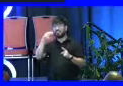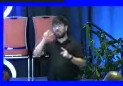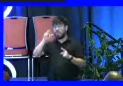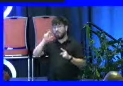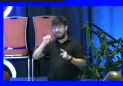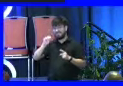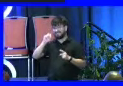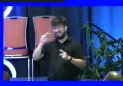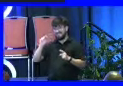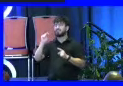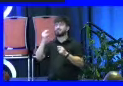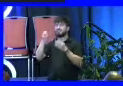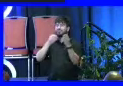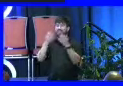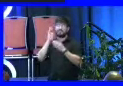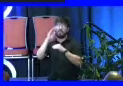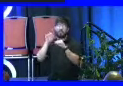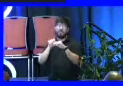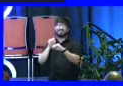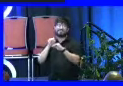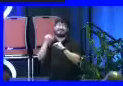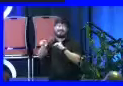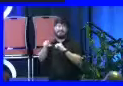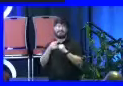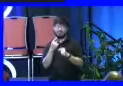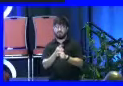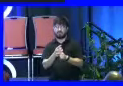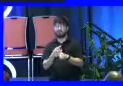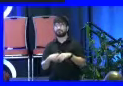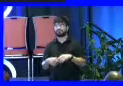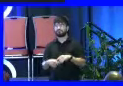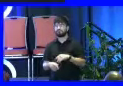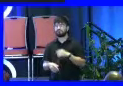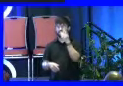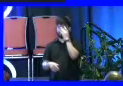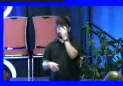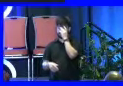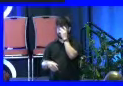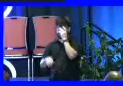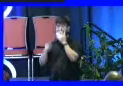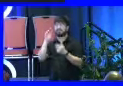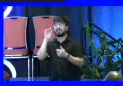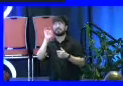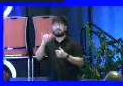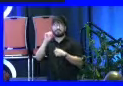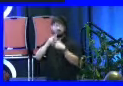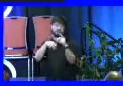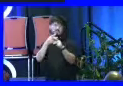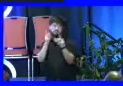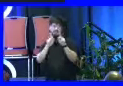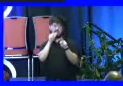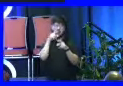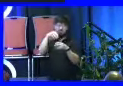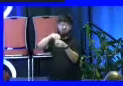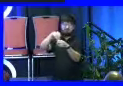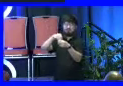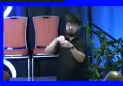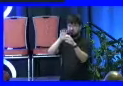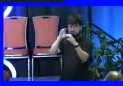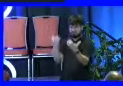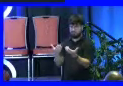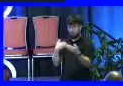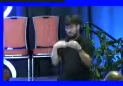to deploy. So we are, very much, that's kind of the folks who are there that we're